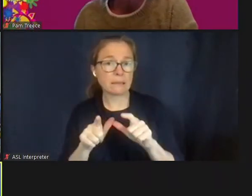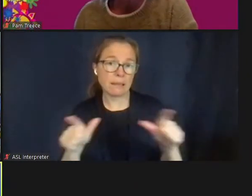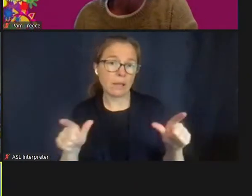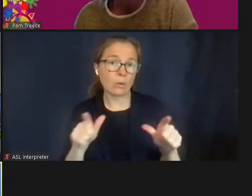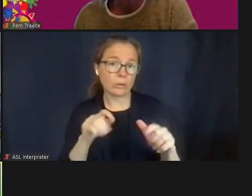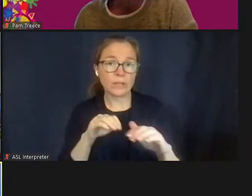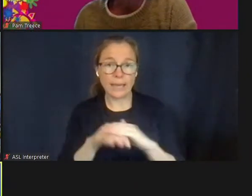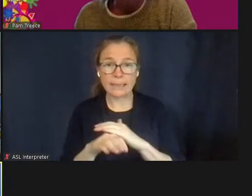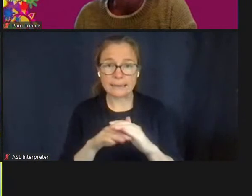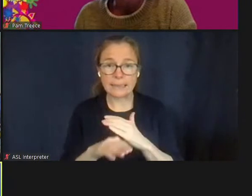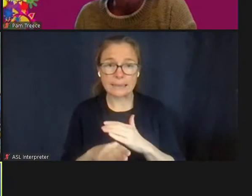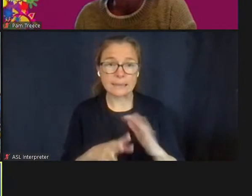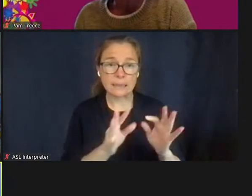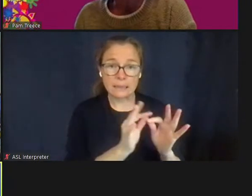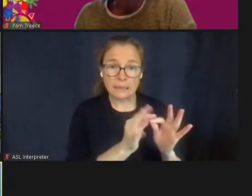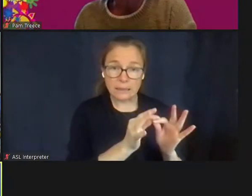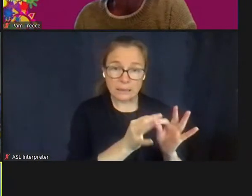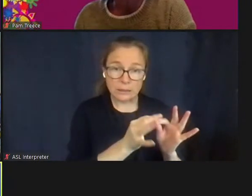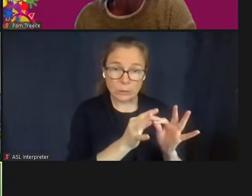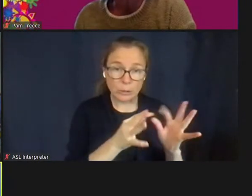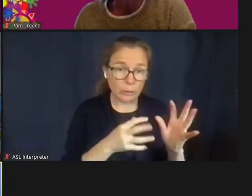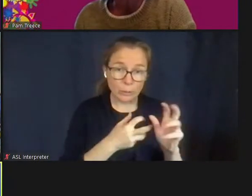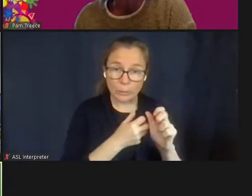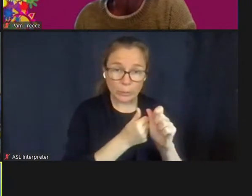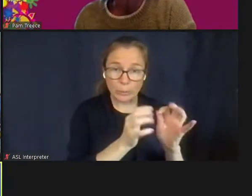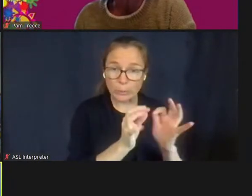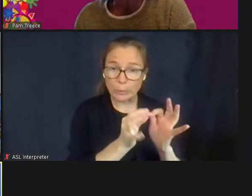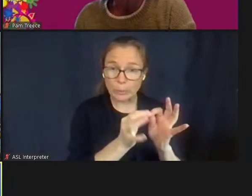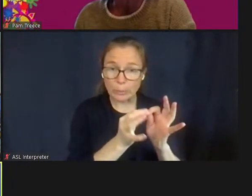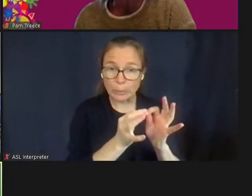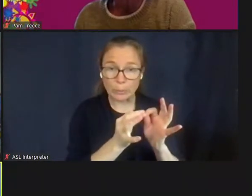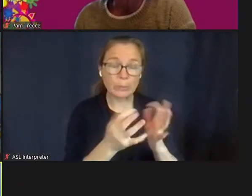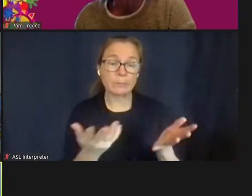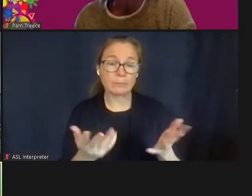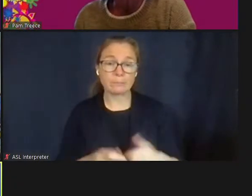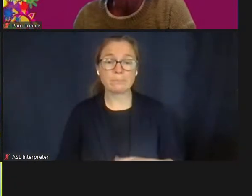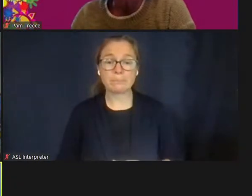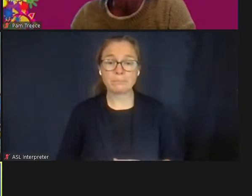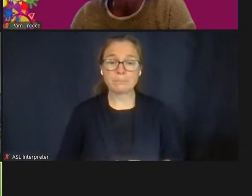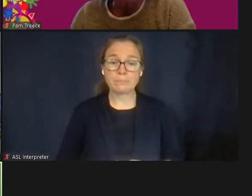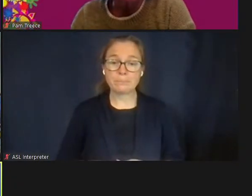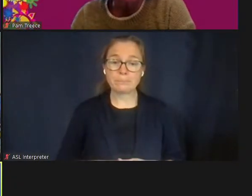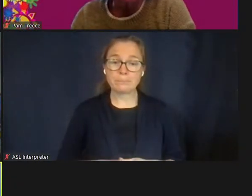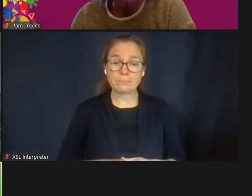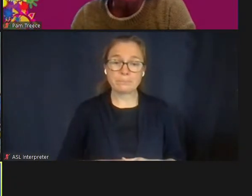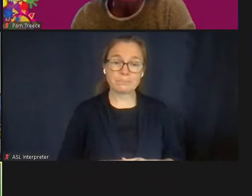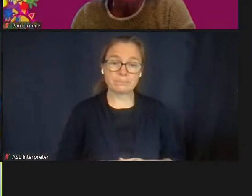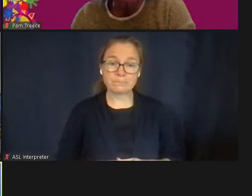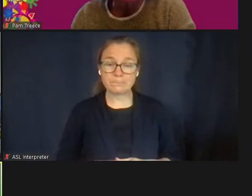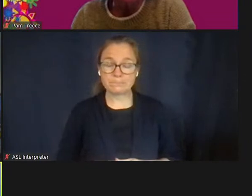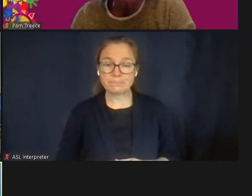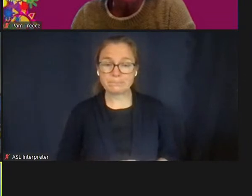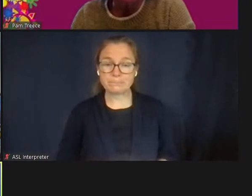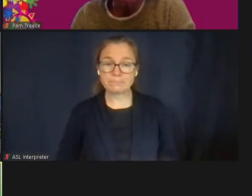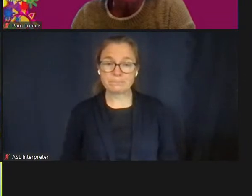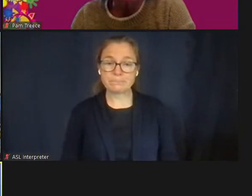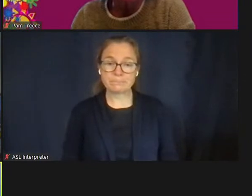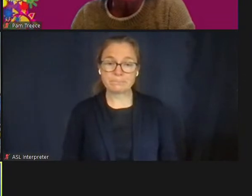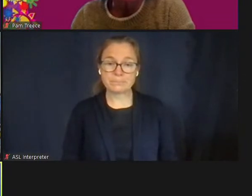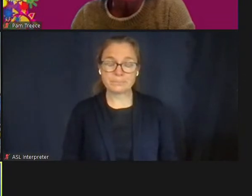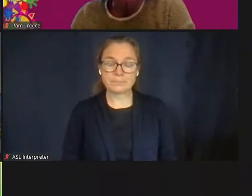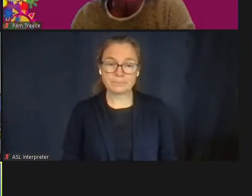up, can accurately depict what we're saying, and we will want to have a chance